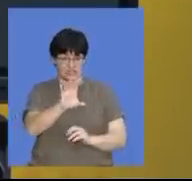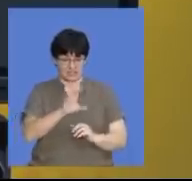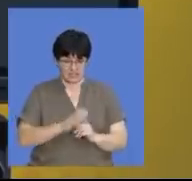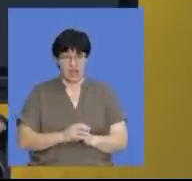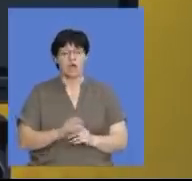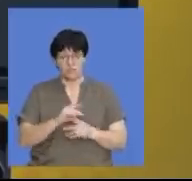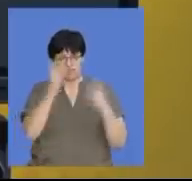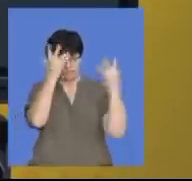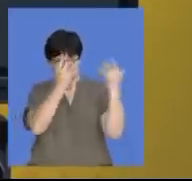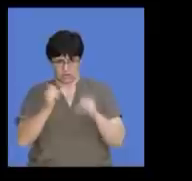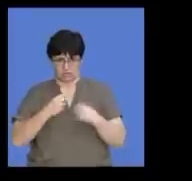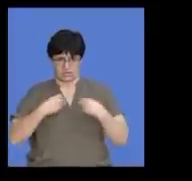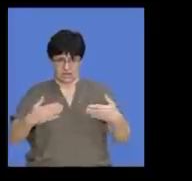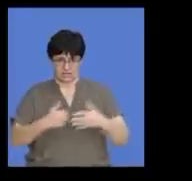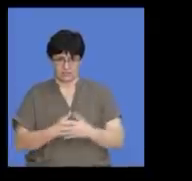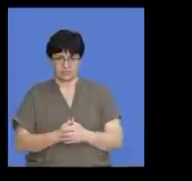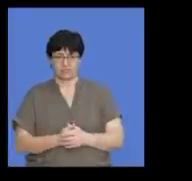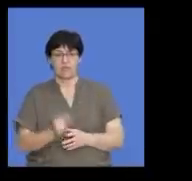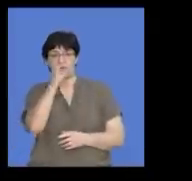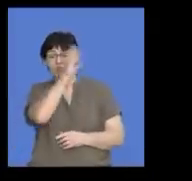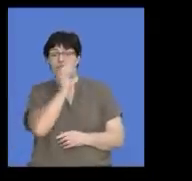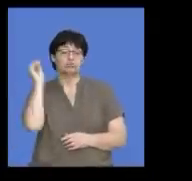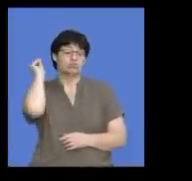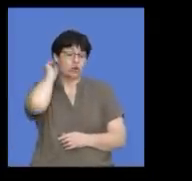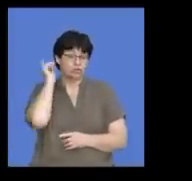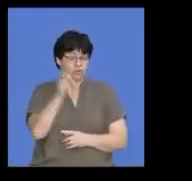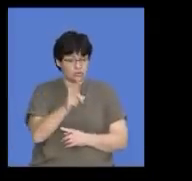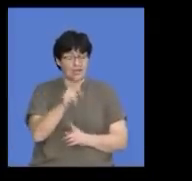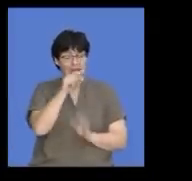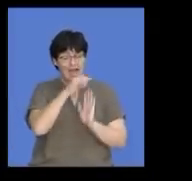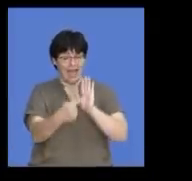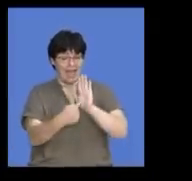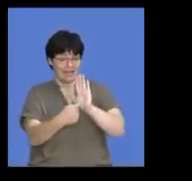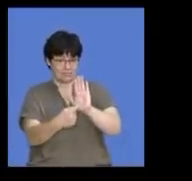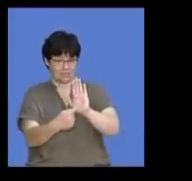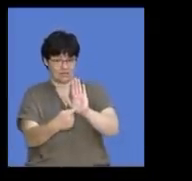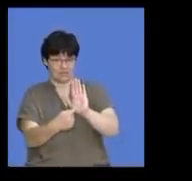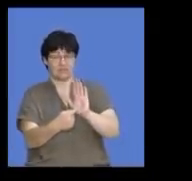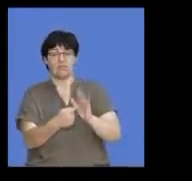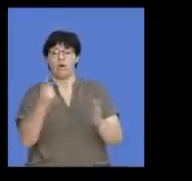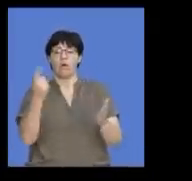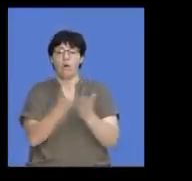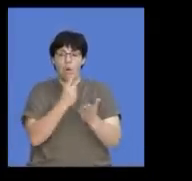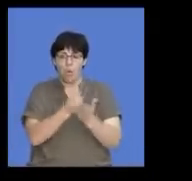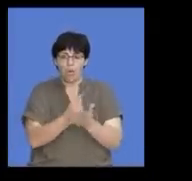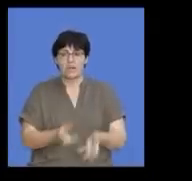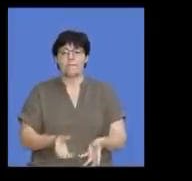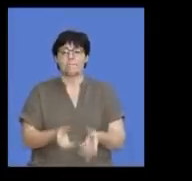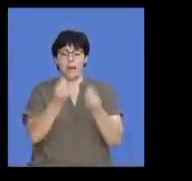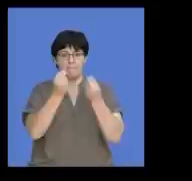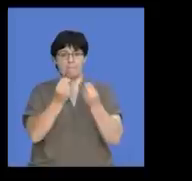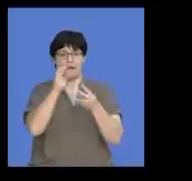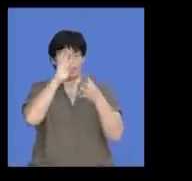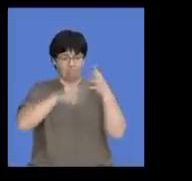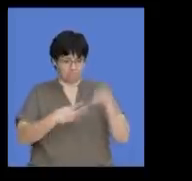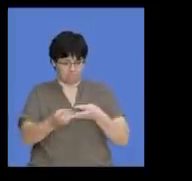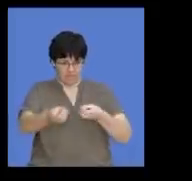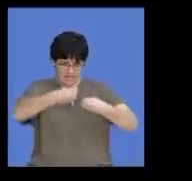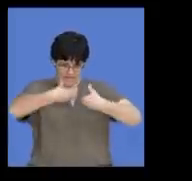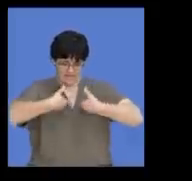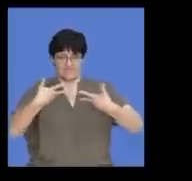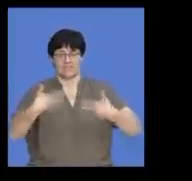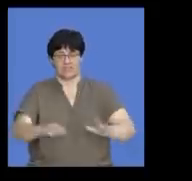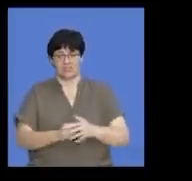continue with that calculation. So note the following, that in this example, you'll always get the formula given to you. And